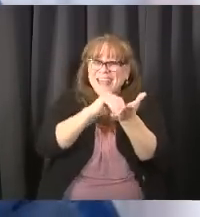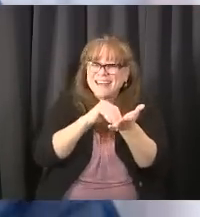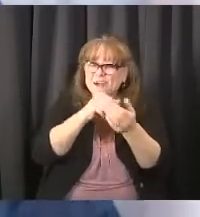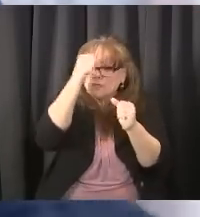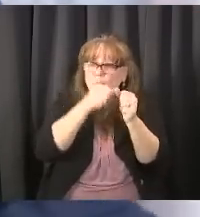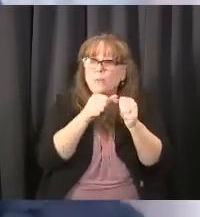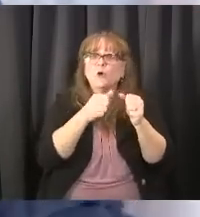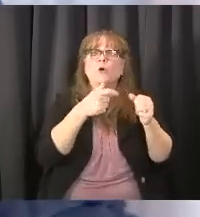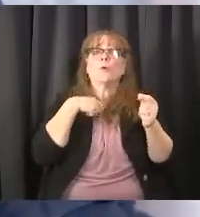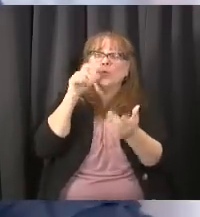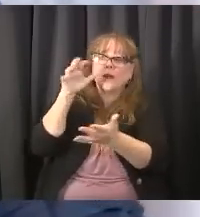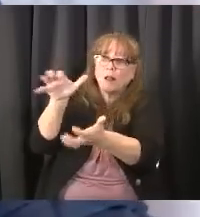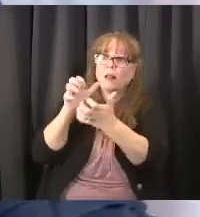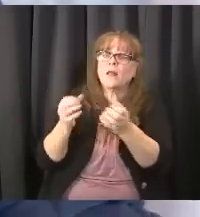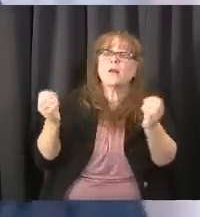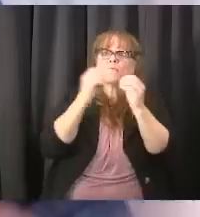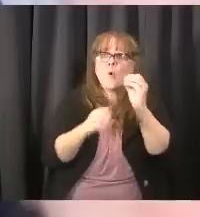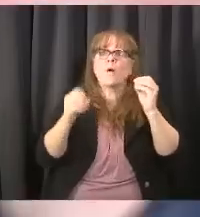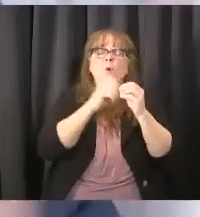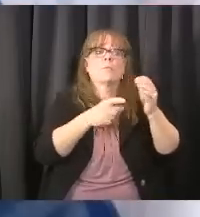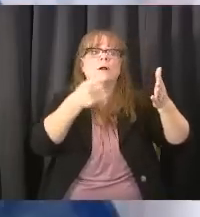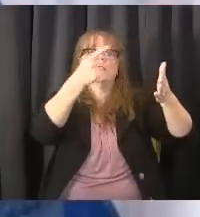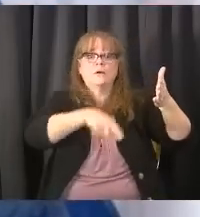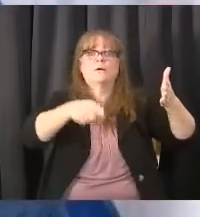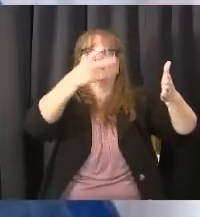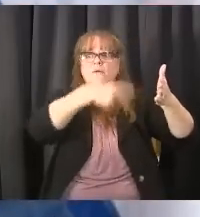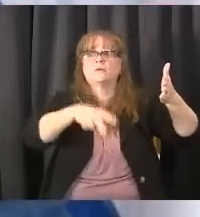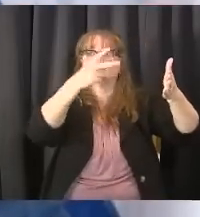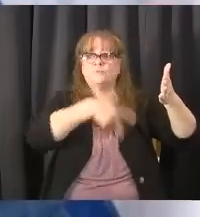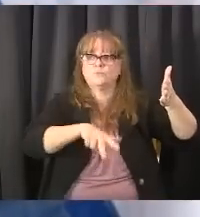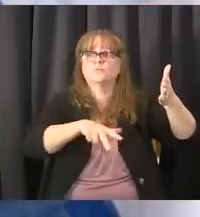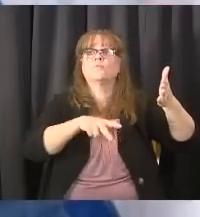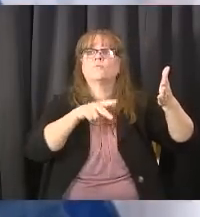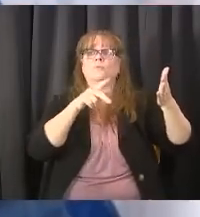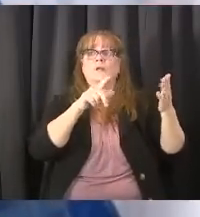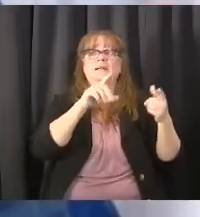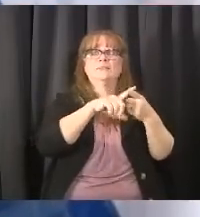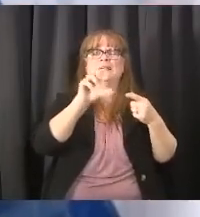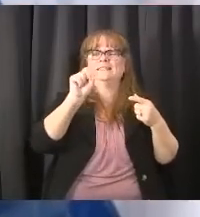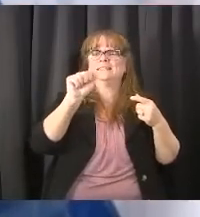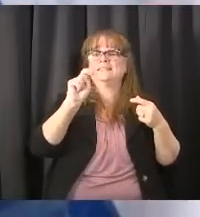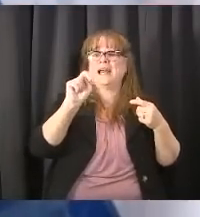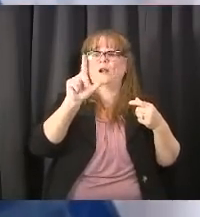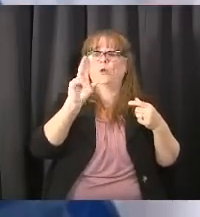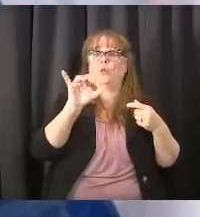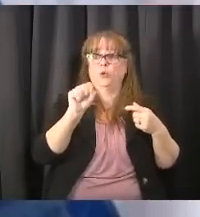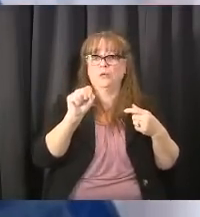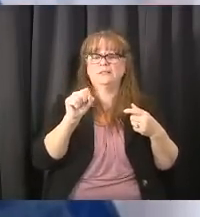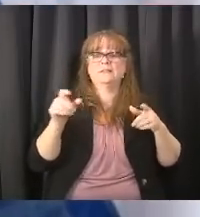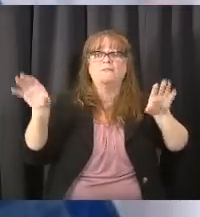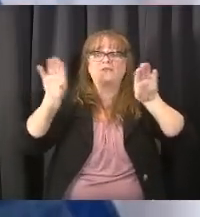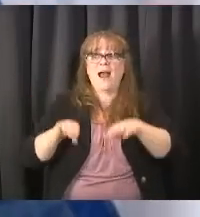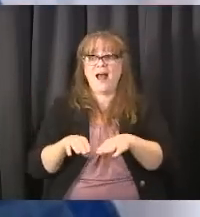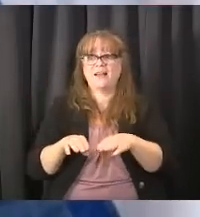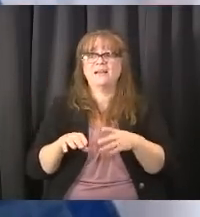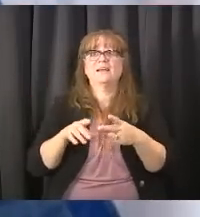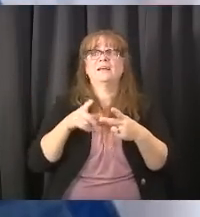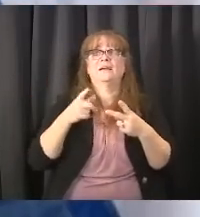Luis Valley. This last weekend, I want to highlight a vaccination clinic that we held at Zion Baptist Church in the Whittier